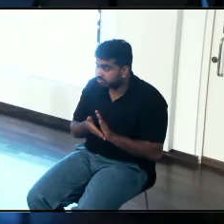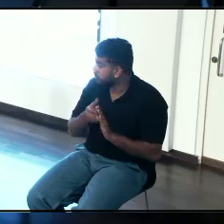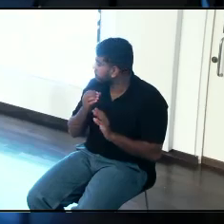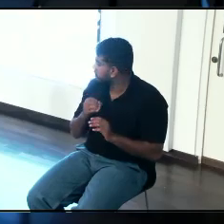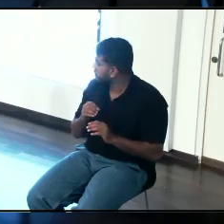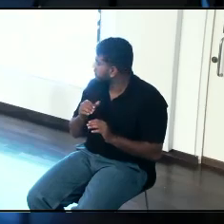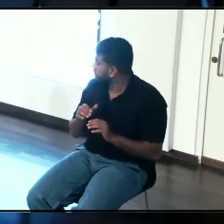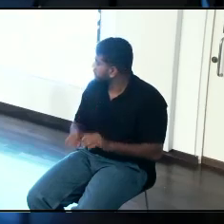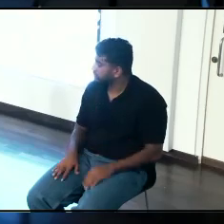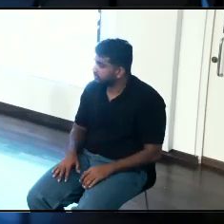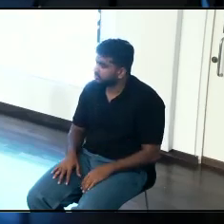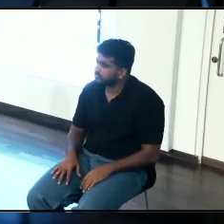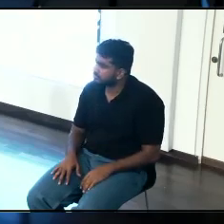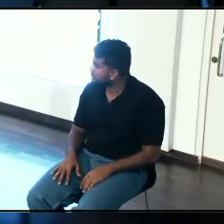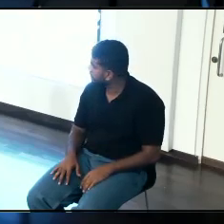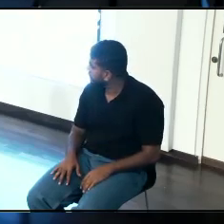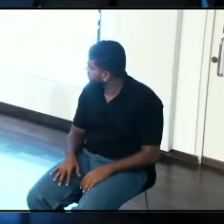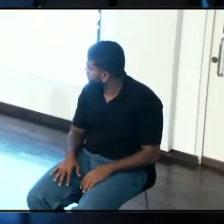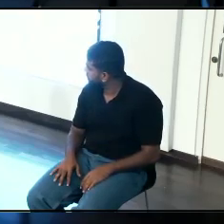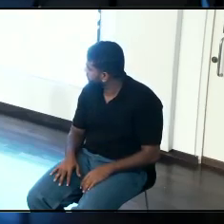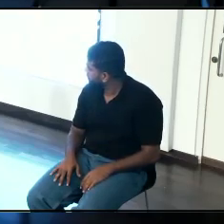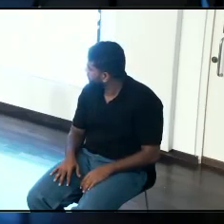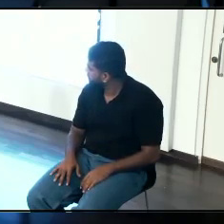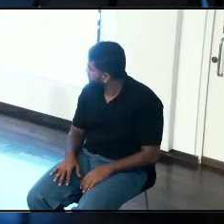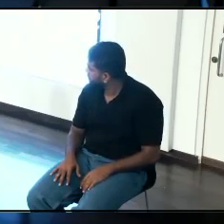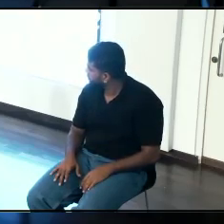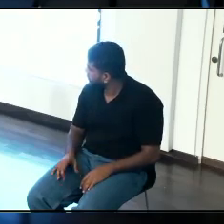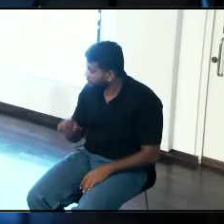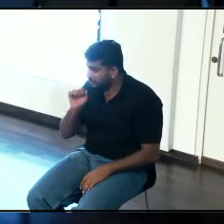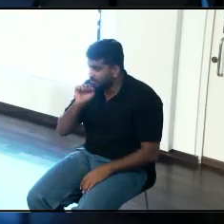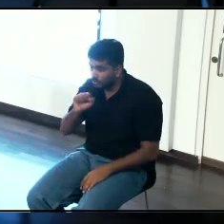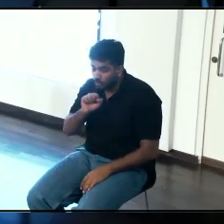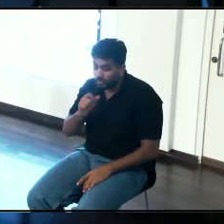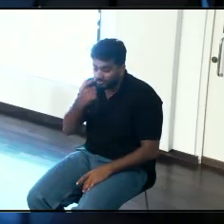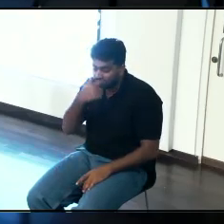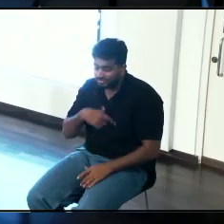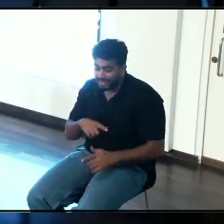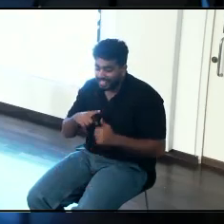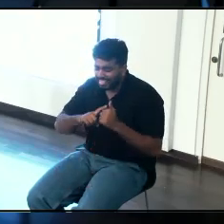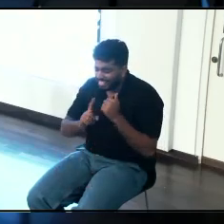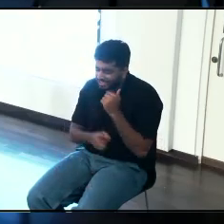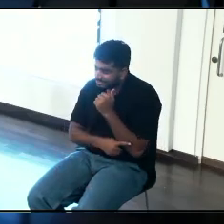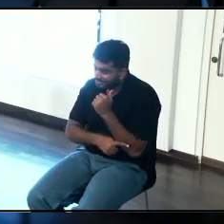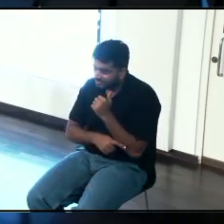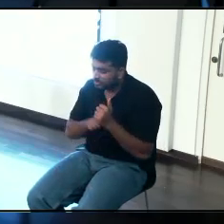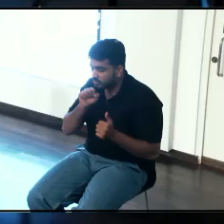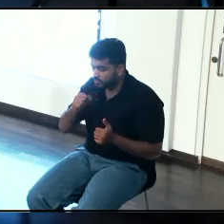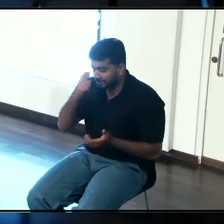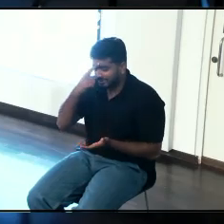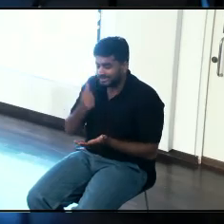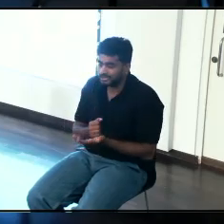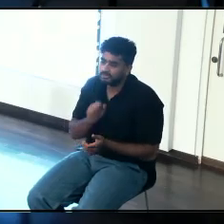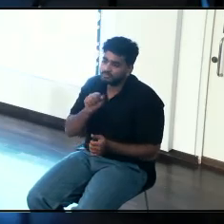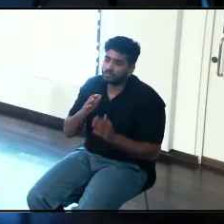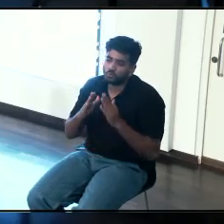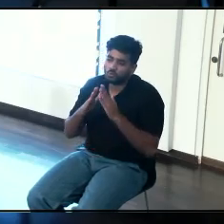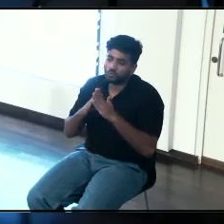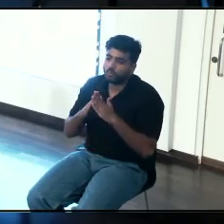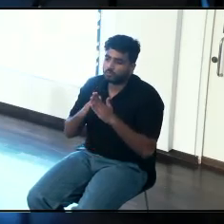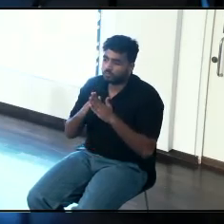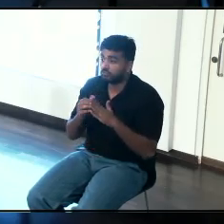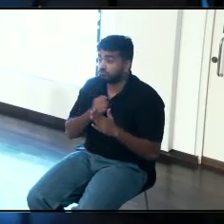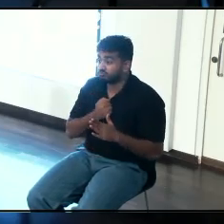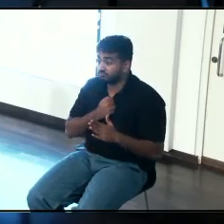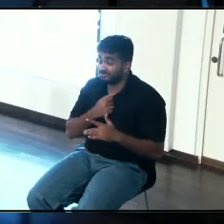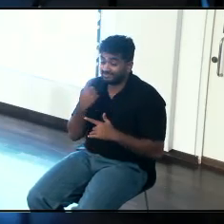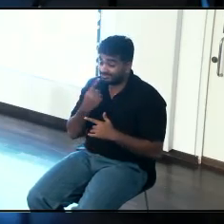mean, I don't know. Do you think I think books mostly like it's this left to can, homeowners to, find ways to but the sustain government these. has nothing to do with... Not